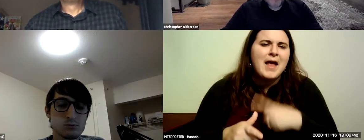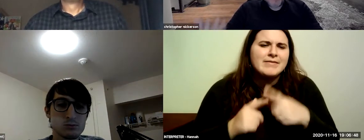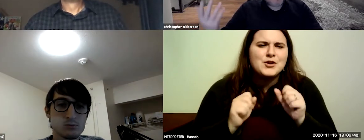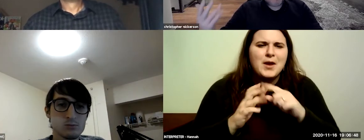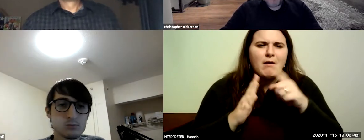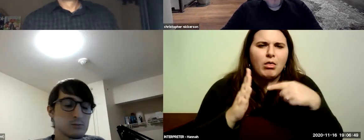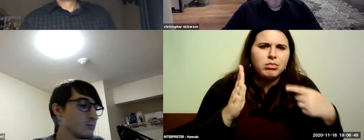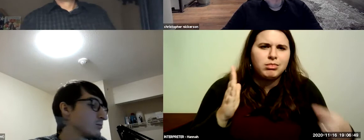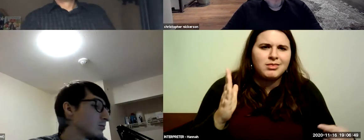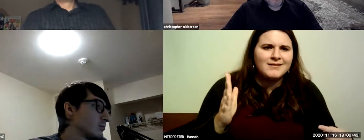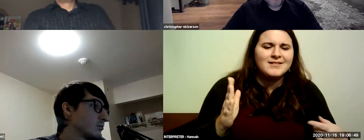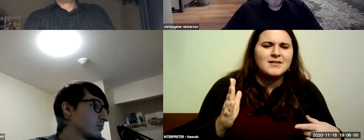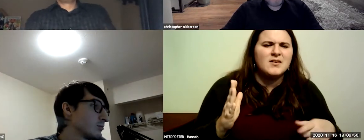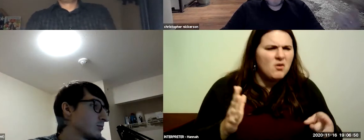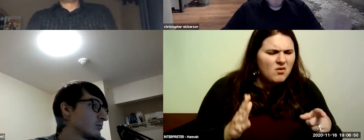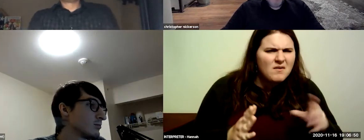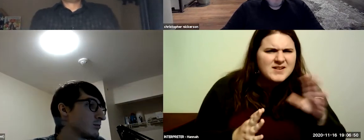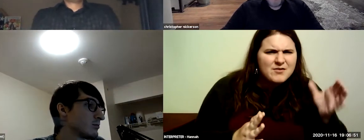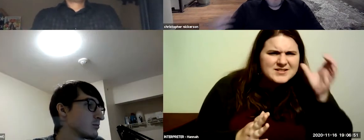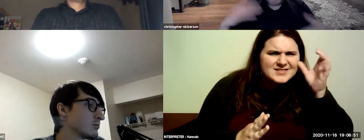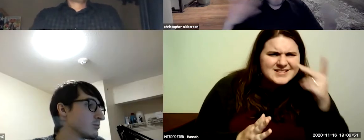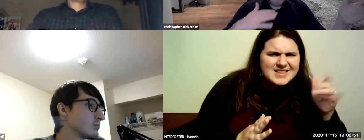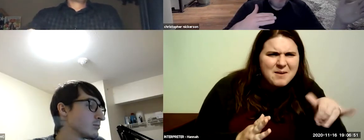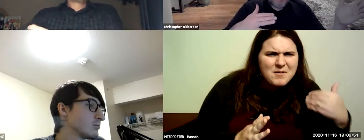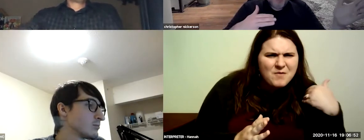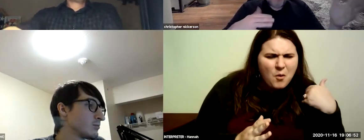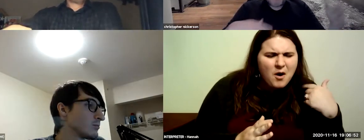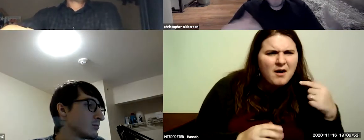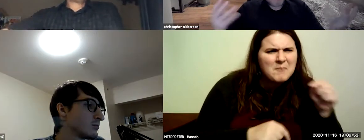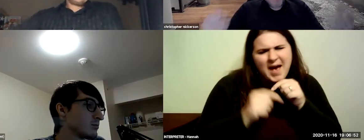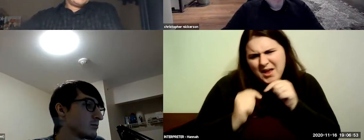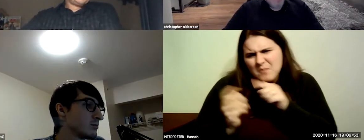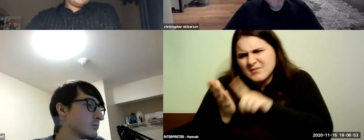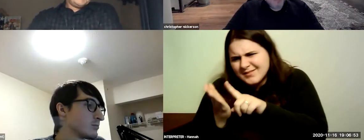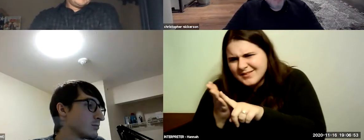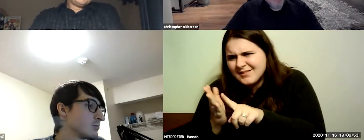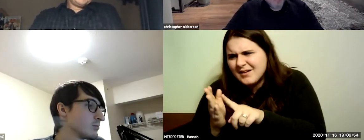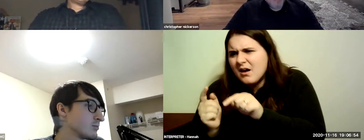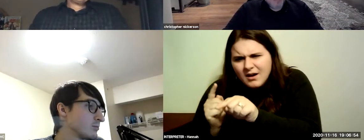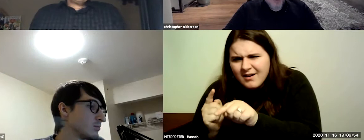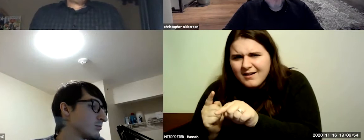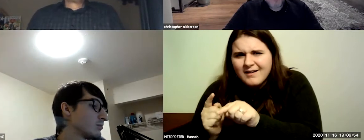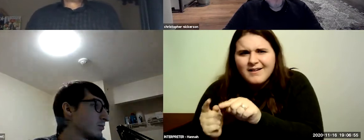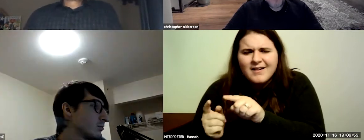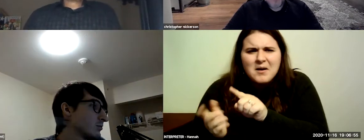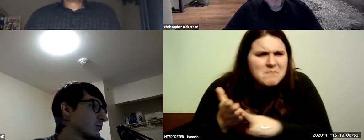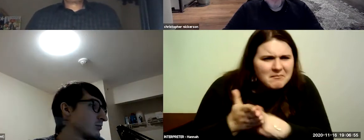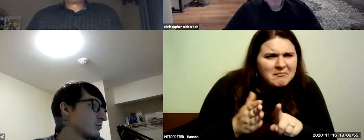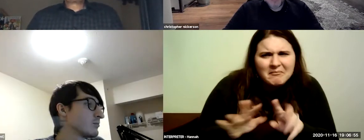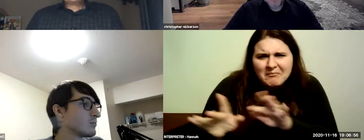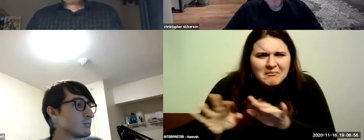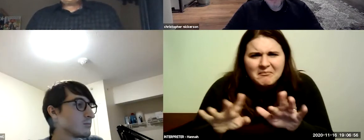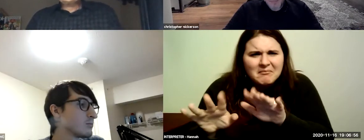holes where it's like some protocol you've never heard of. And you then have to read about that. And it's quite fun though. I